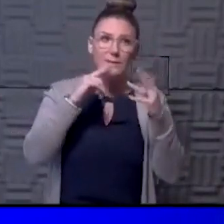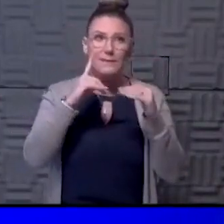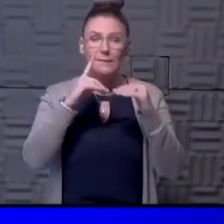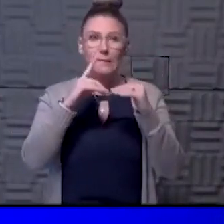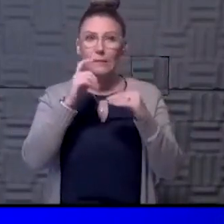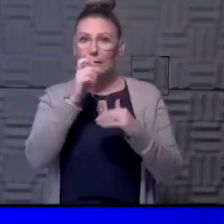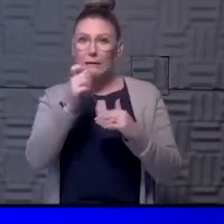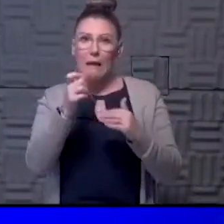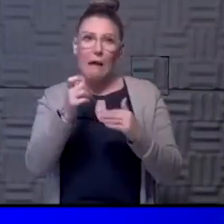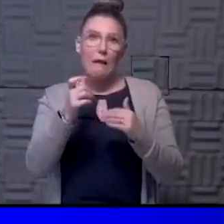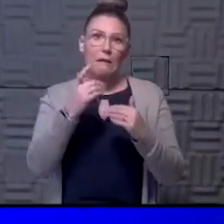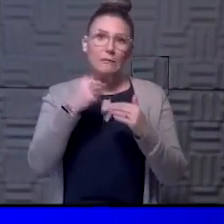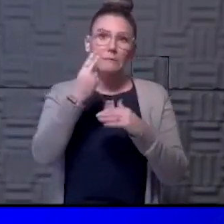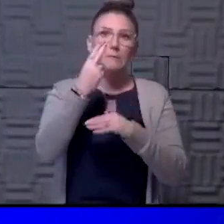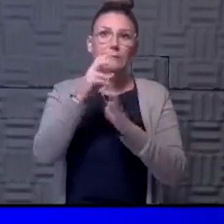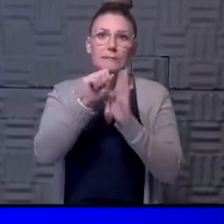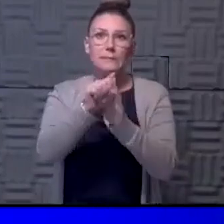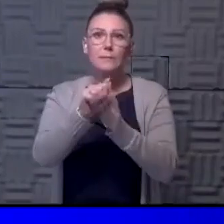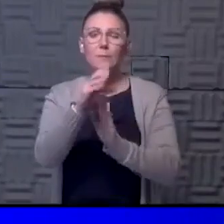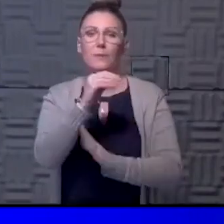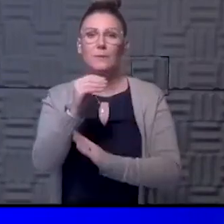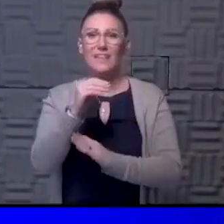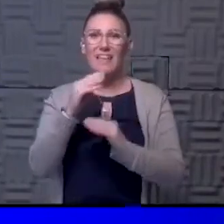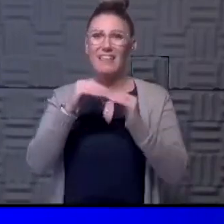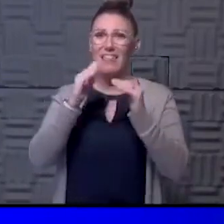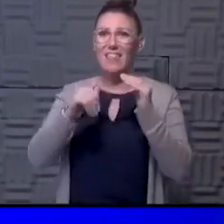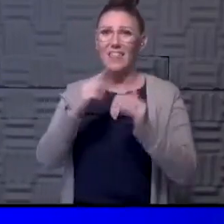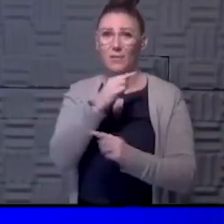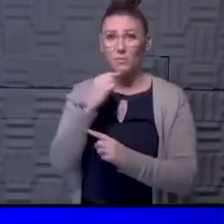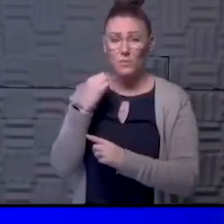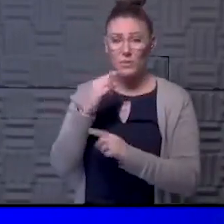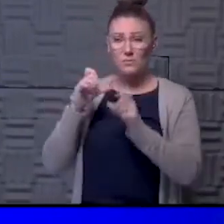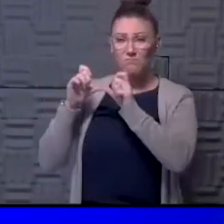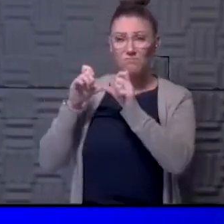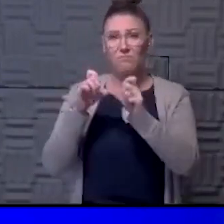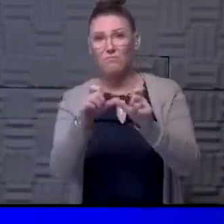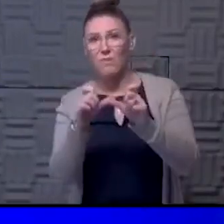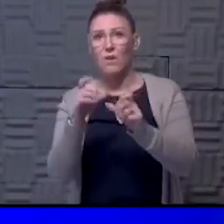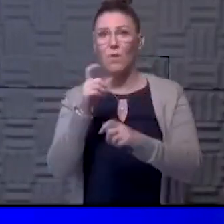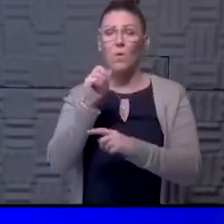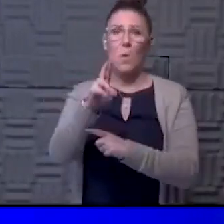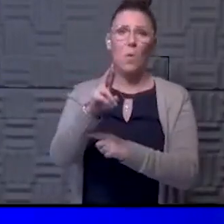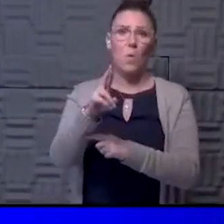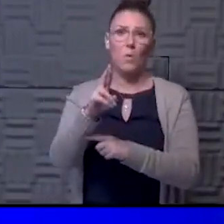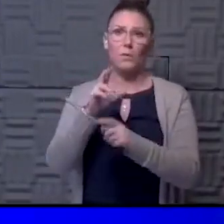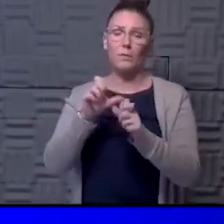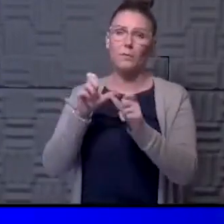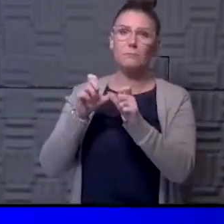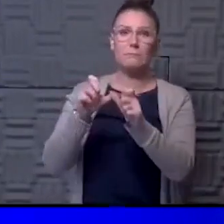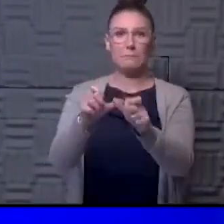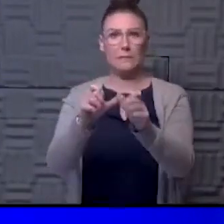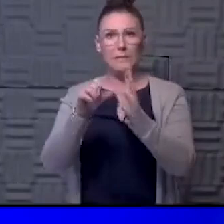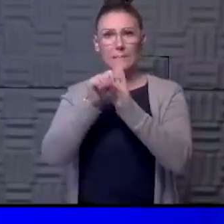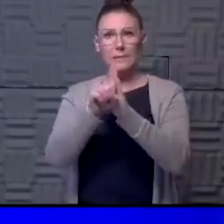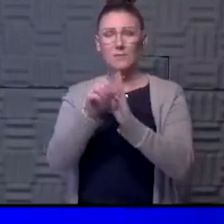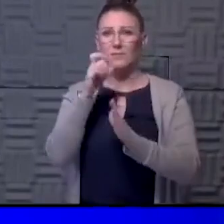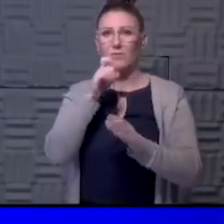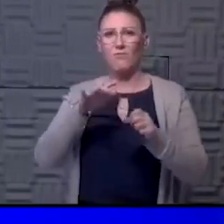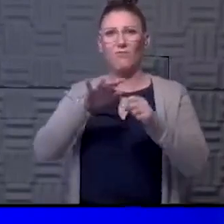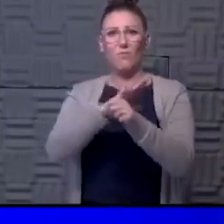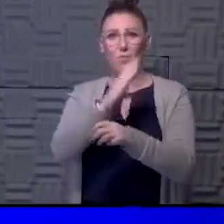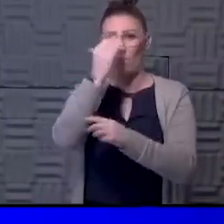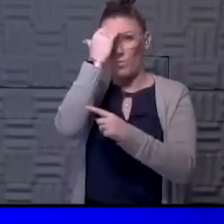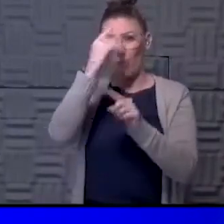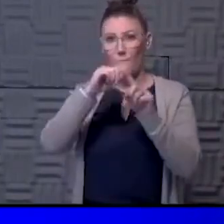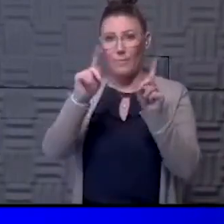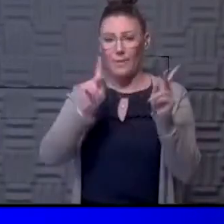pronounced symptoms, and then therefore be at less risk of those chronic or long-hauling symptoms as well. We don't fully know, but we do know that